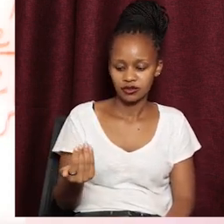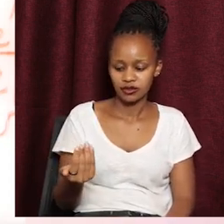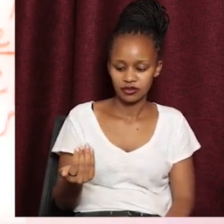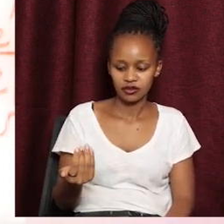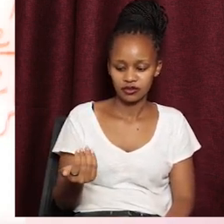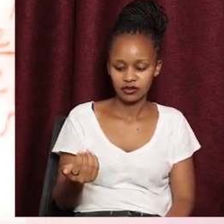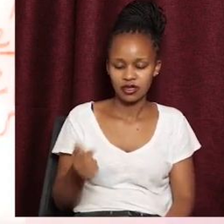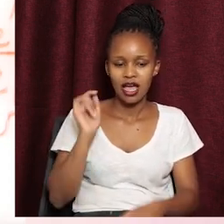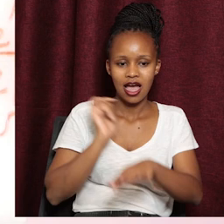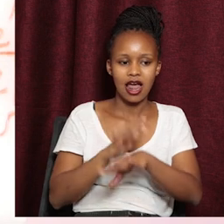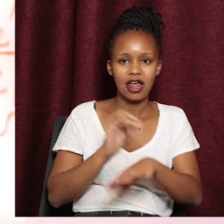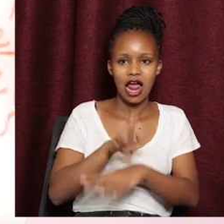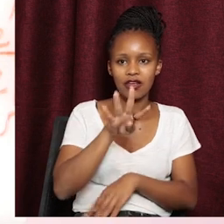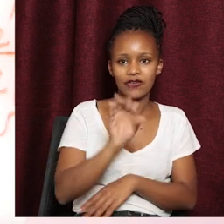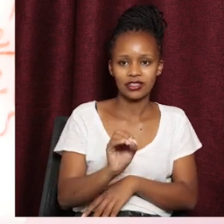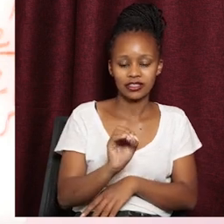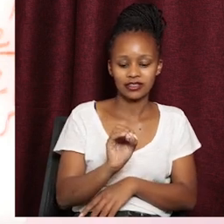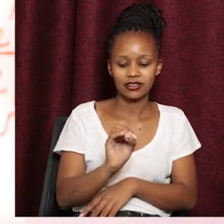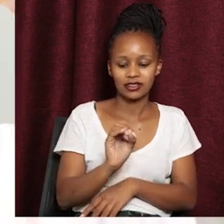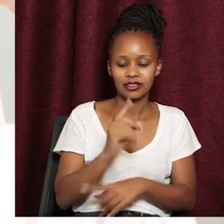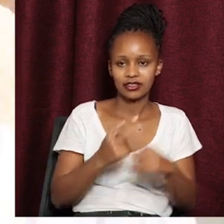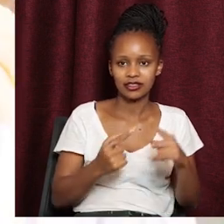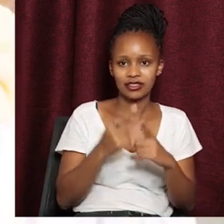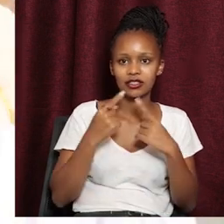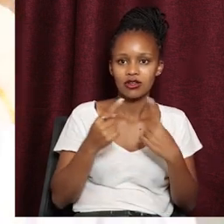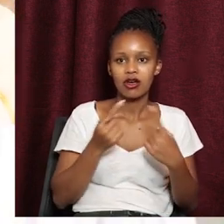of us, and we are not talking.